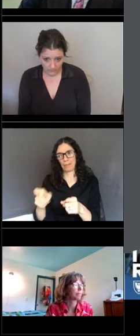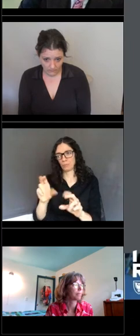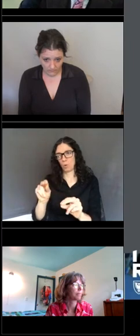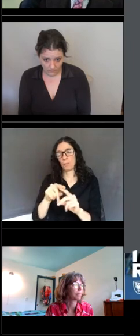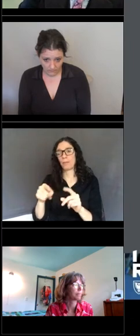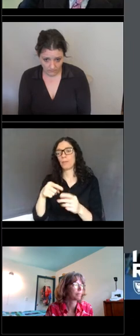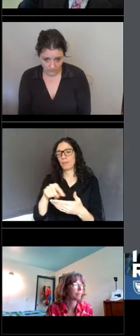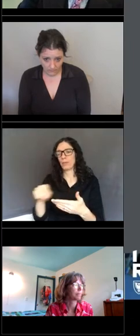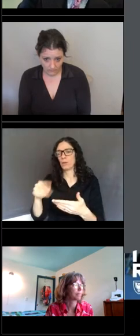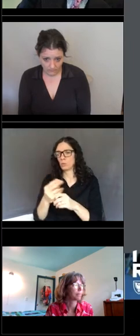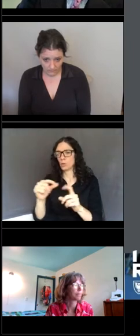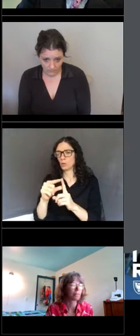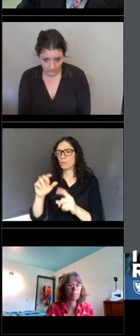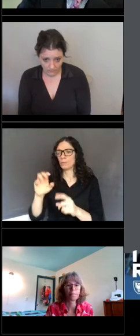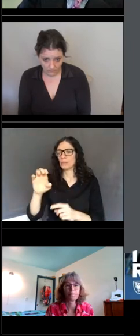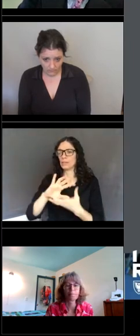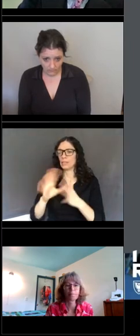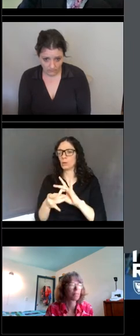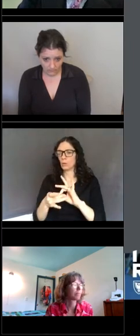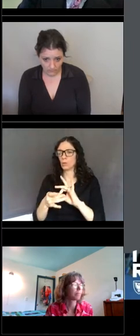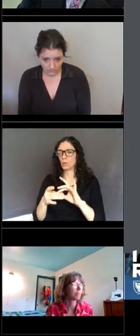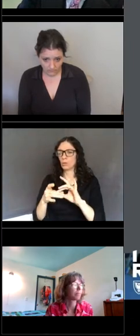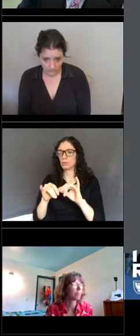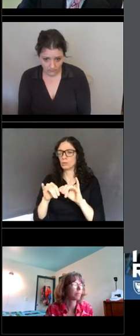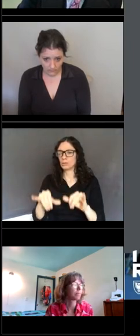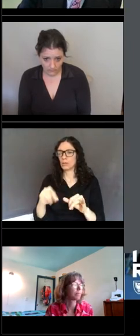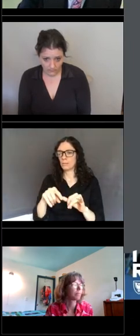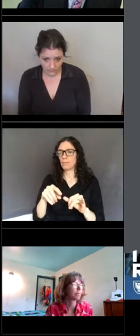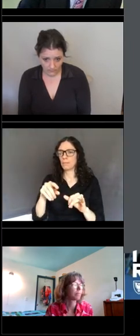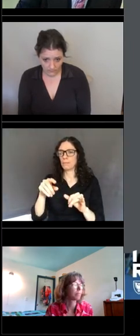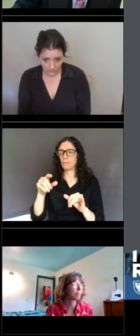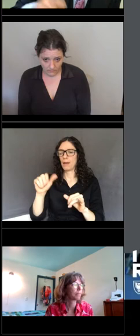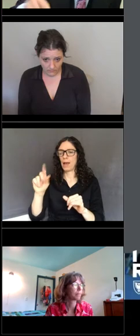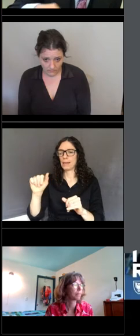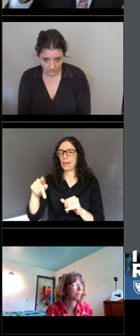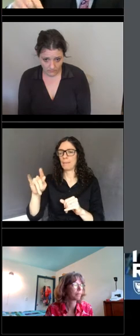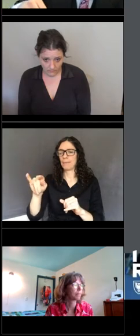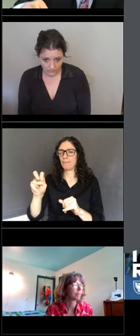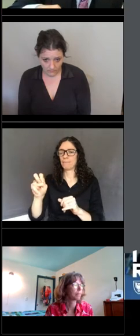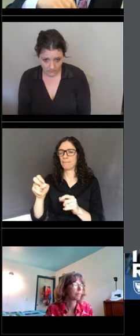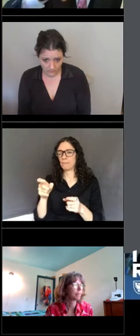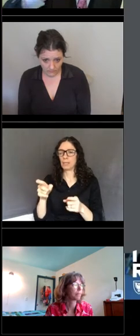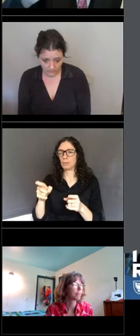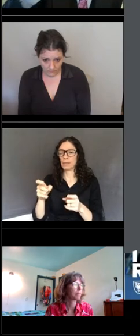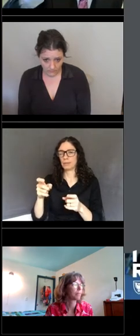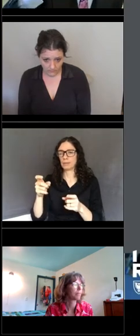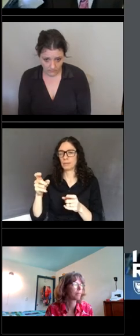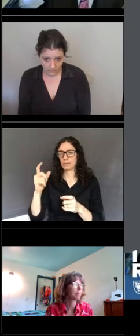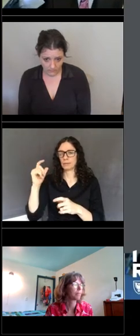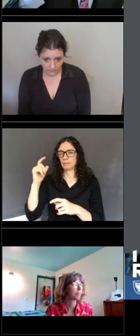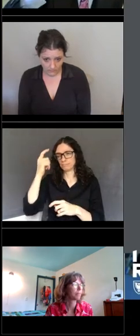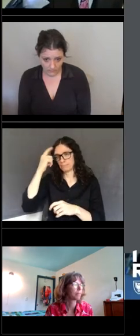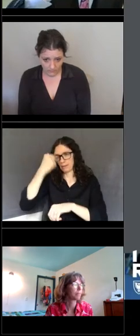ecosystem adaptive management paradigm, which is a iterative process where they